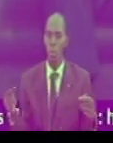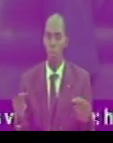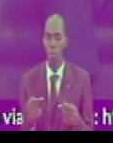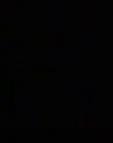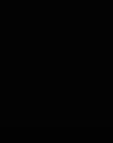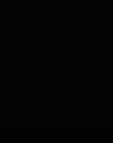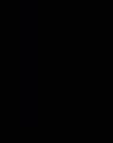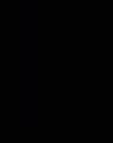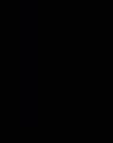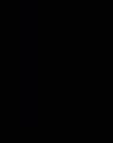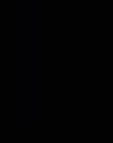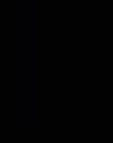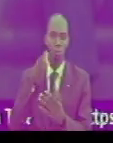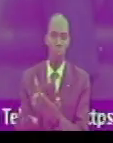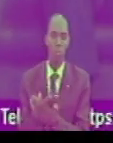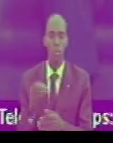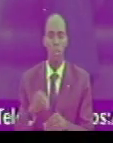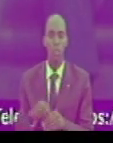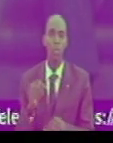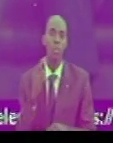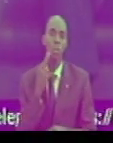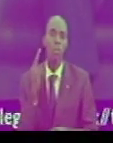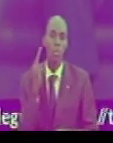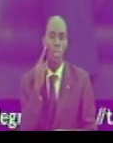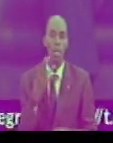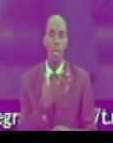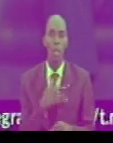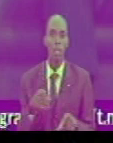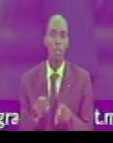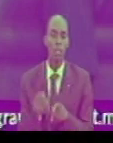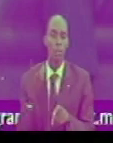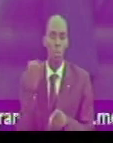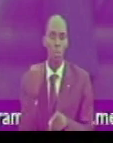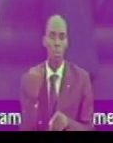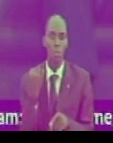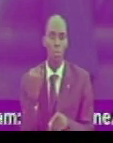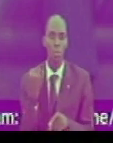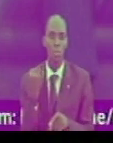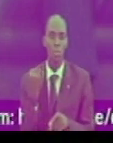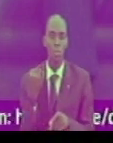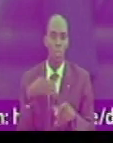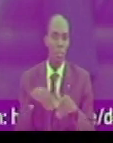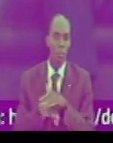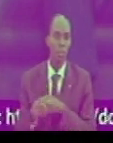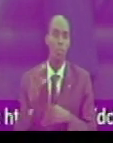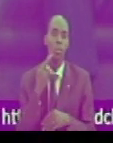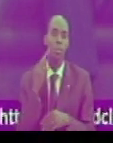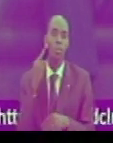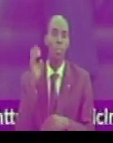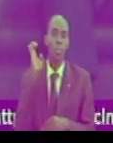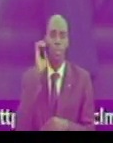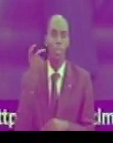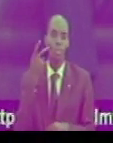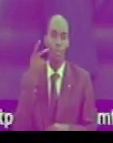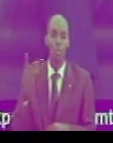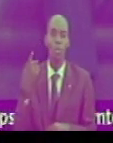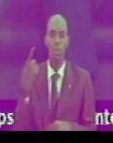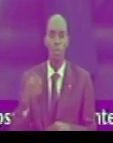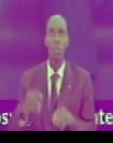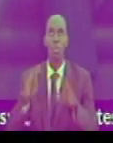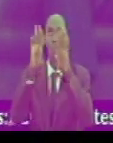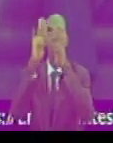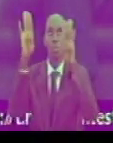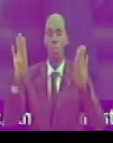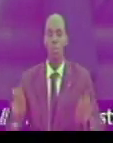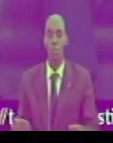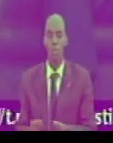Kumui's banner, his face, and I was like, I want to see you today. I got to my hostel, I slept. I saw Papa Kumui and Mommy Esther, they